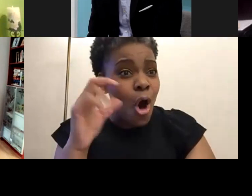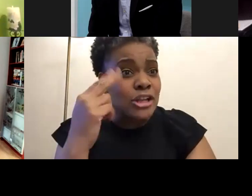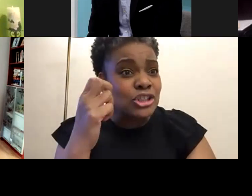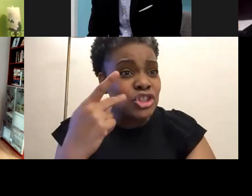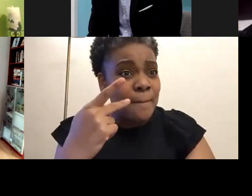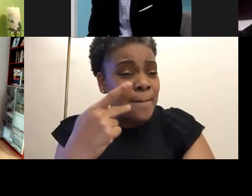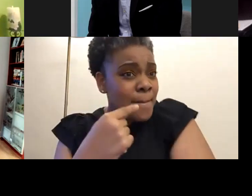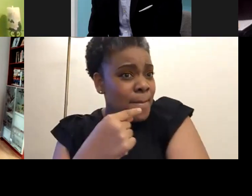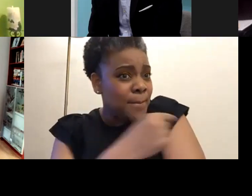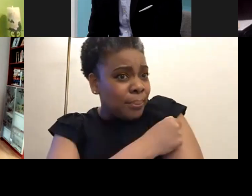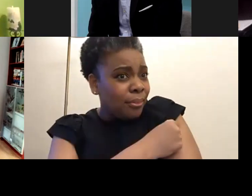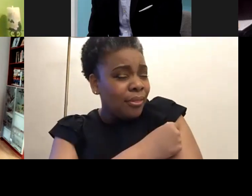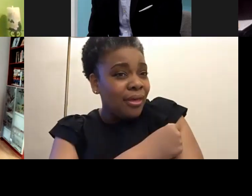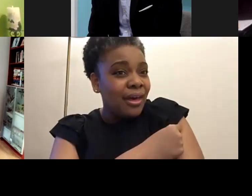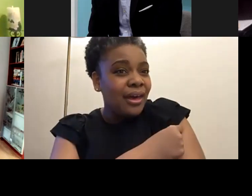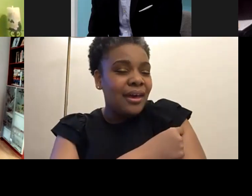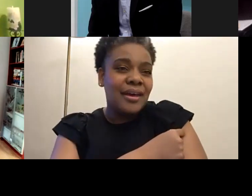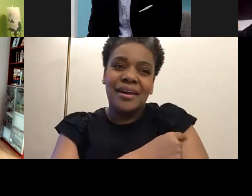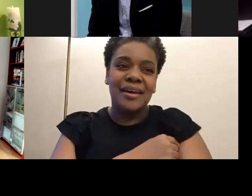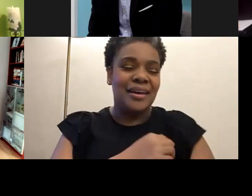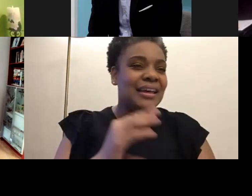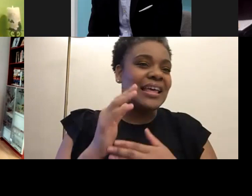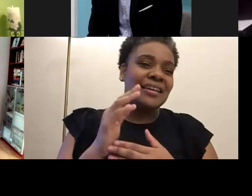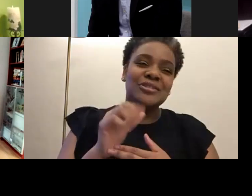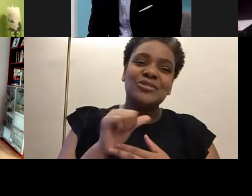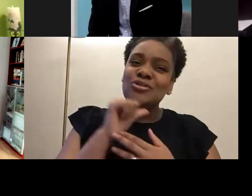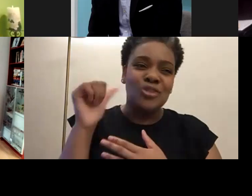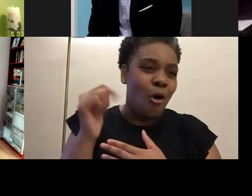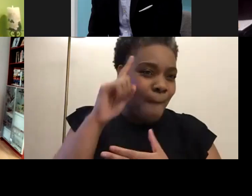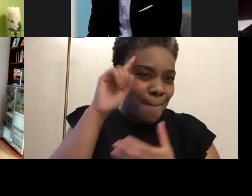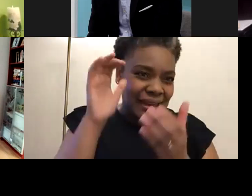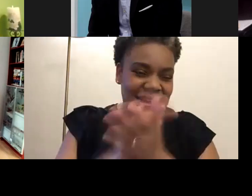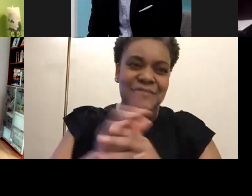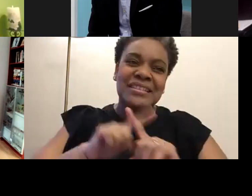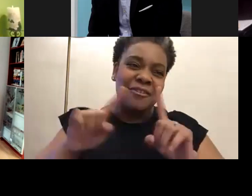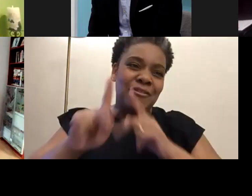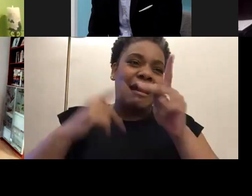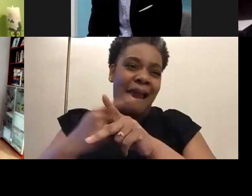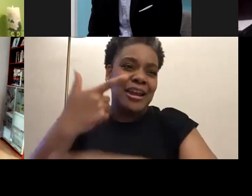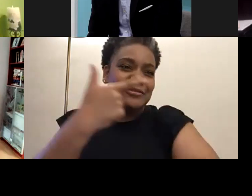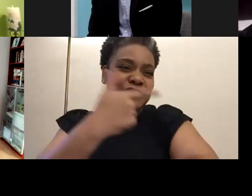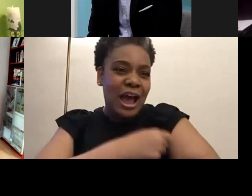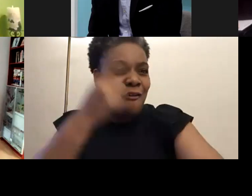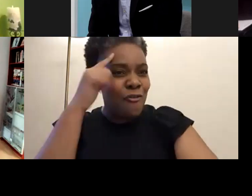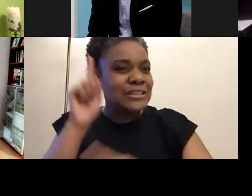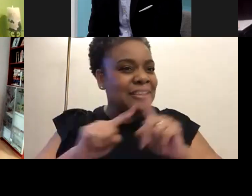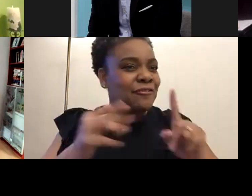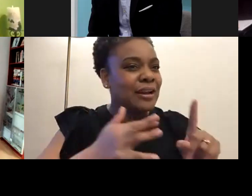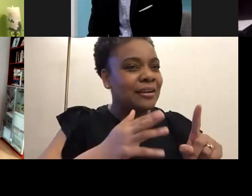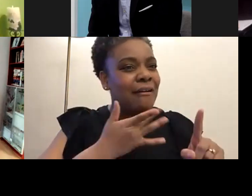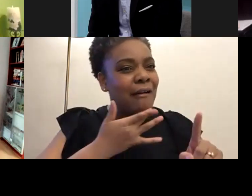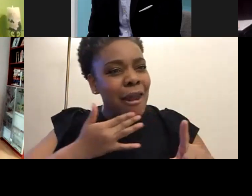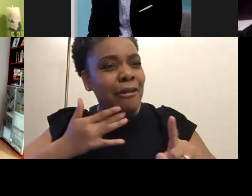groups of people or different races. And I hear that. I'm actually hearing these